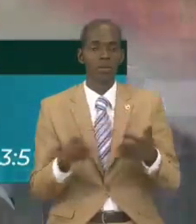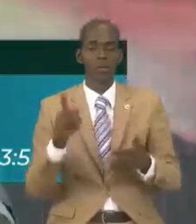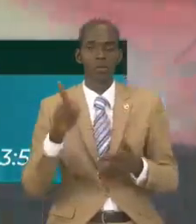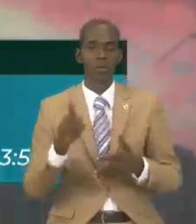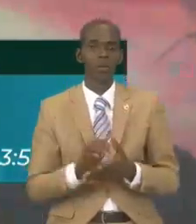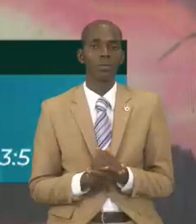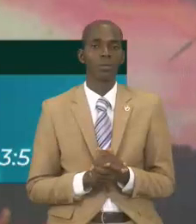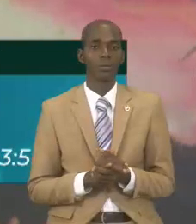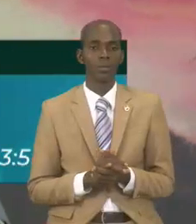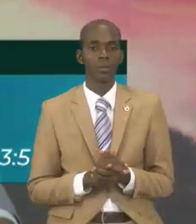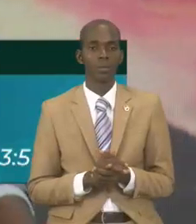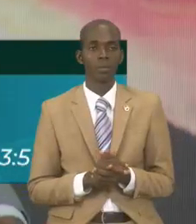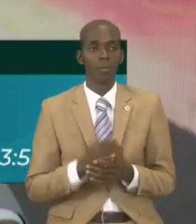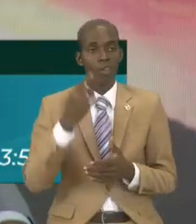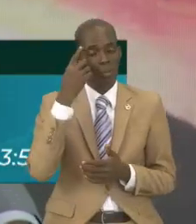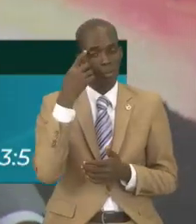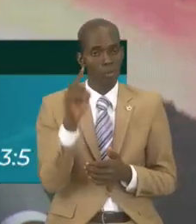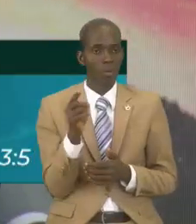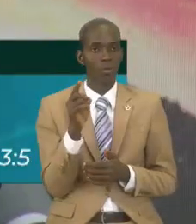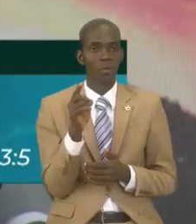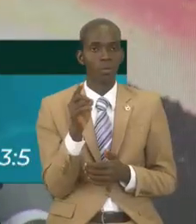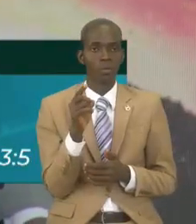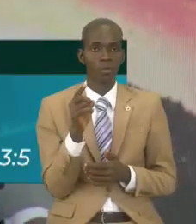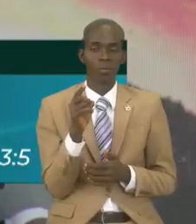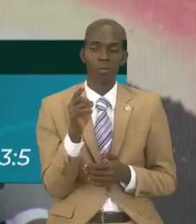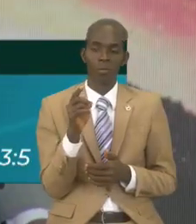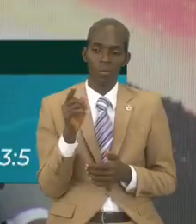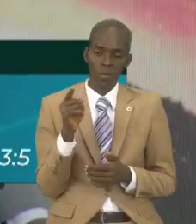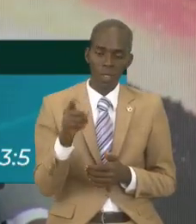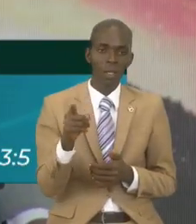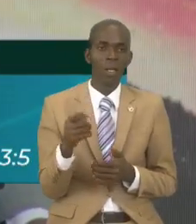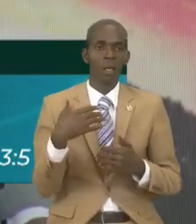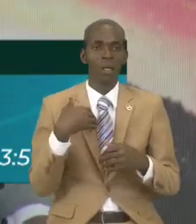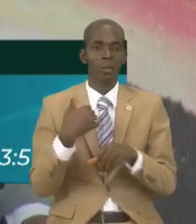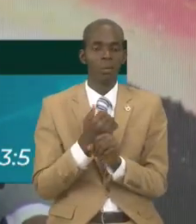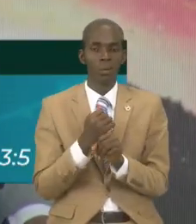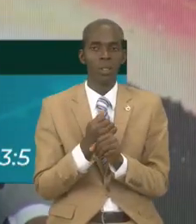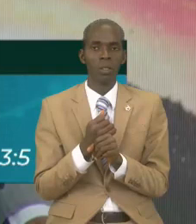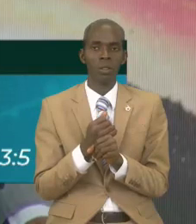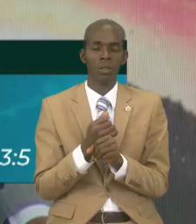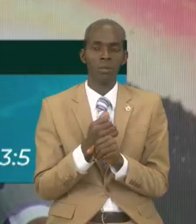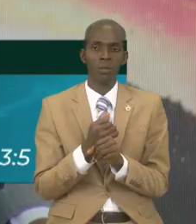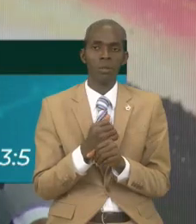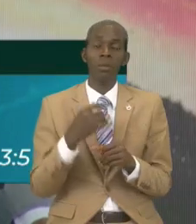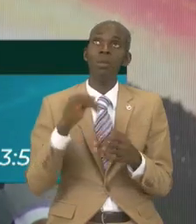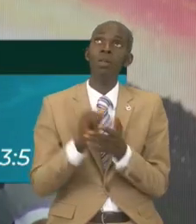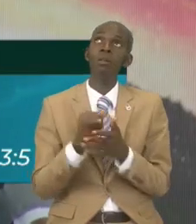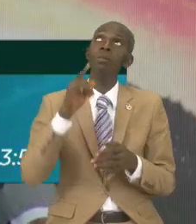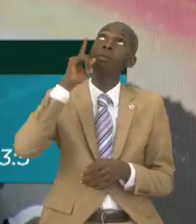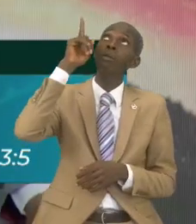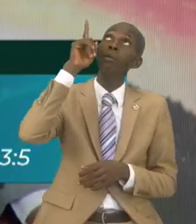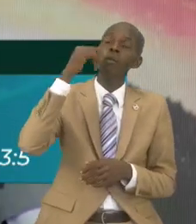21. For he has made him God. He has made